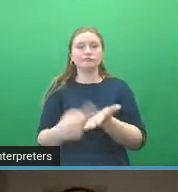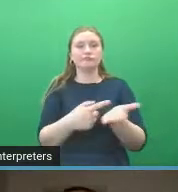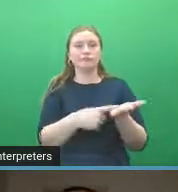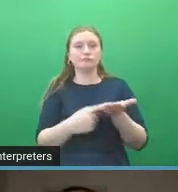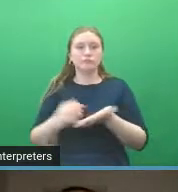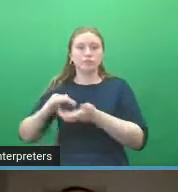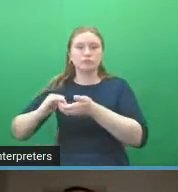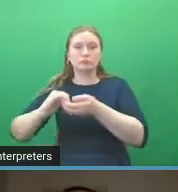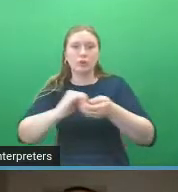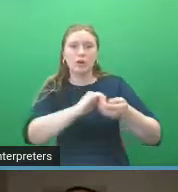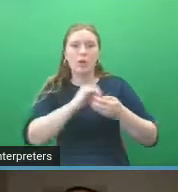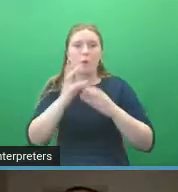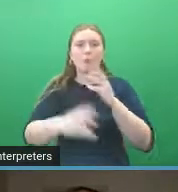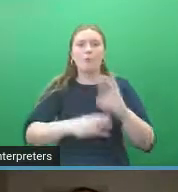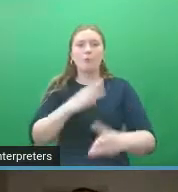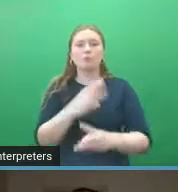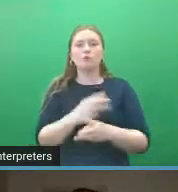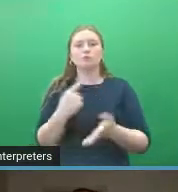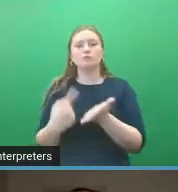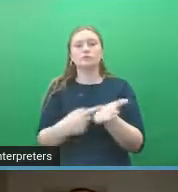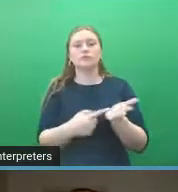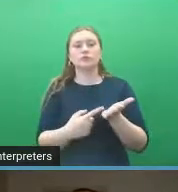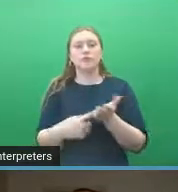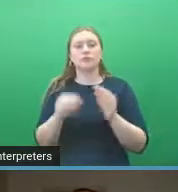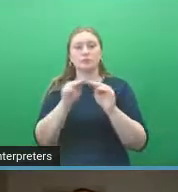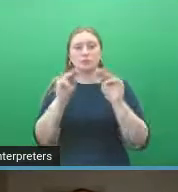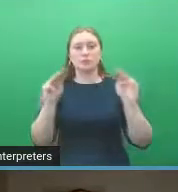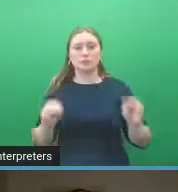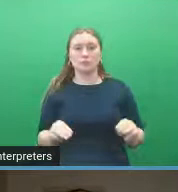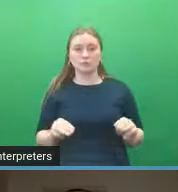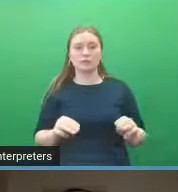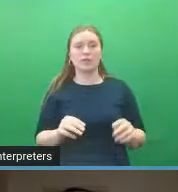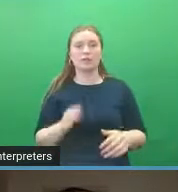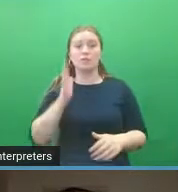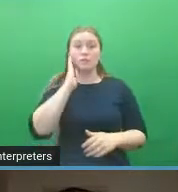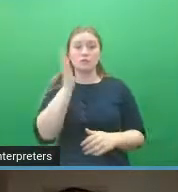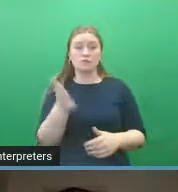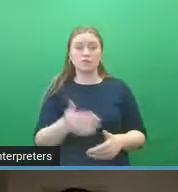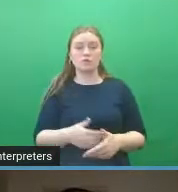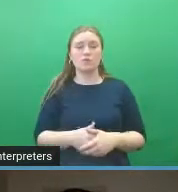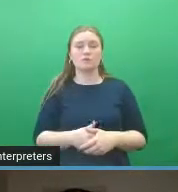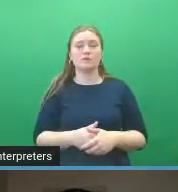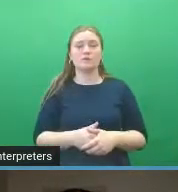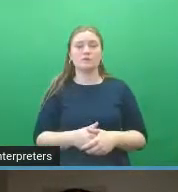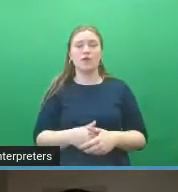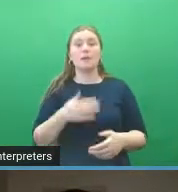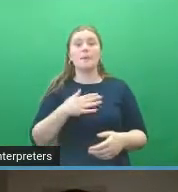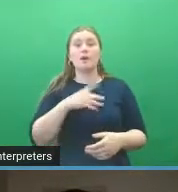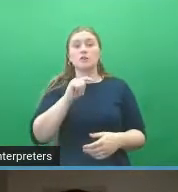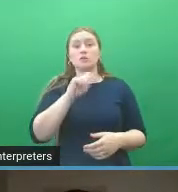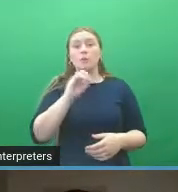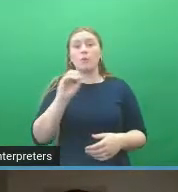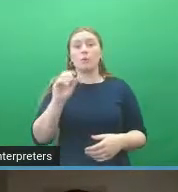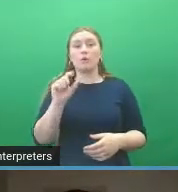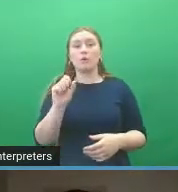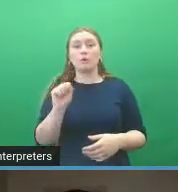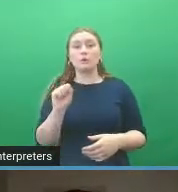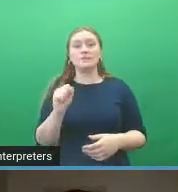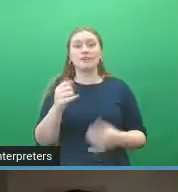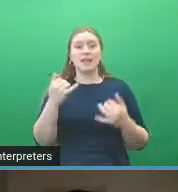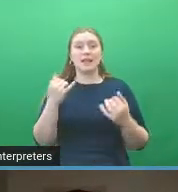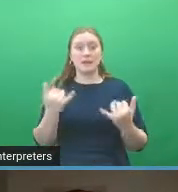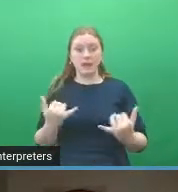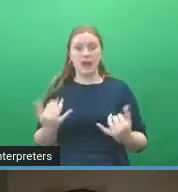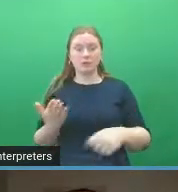of technology, museums, and the future. Have the tools greatly improved since then. I used Google Hangouts for